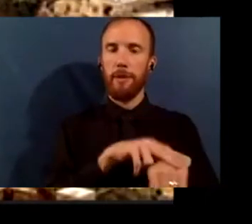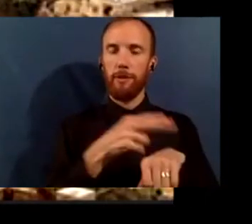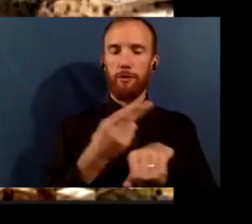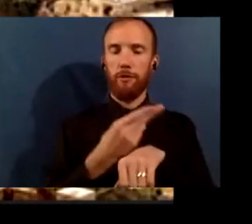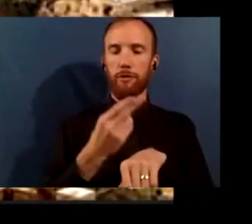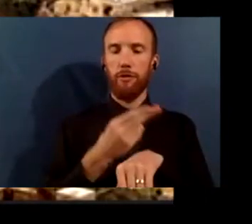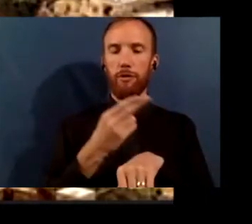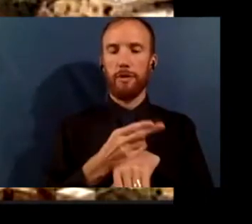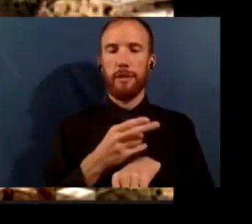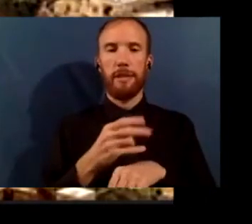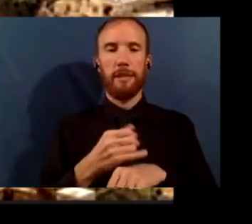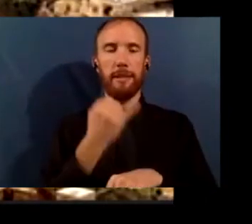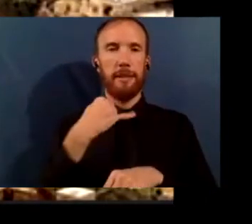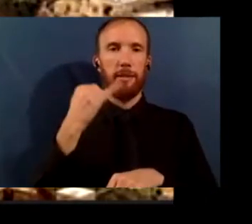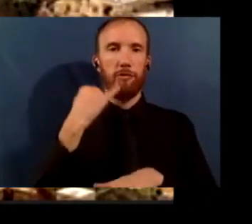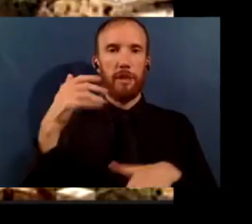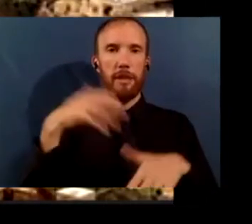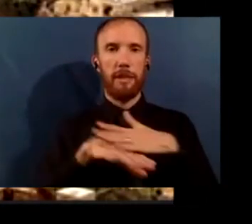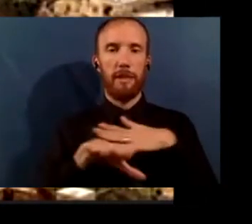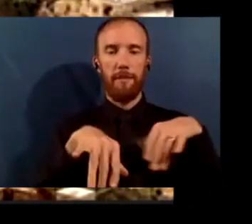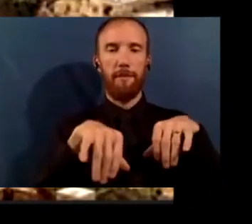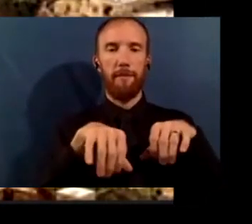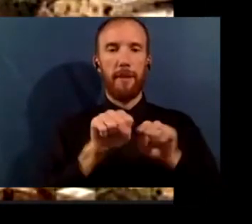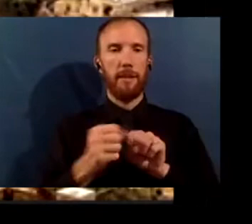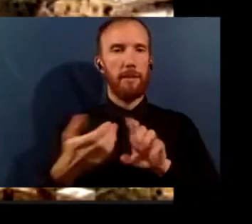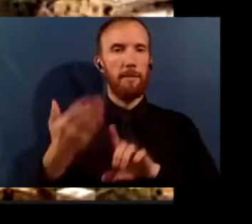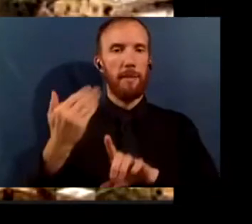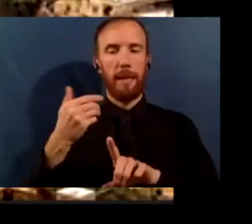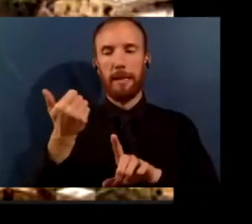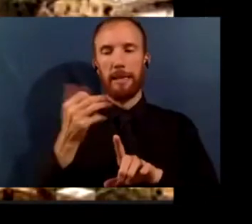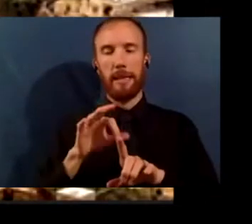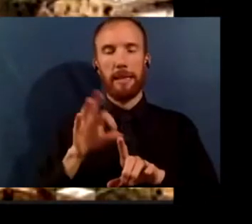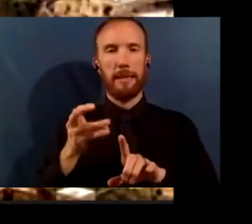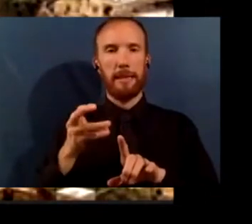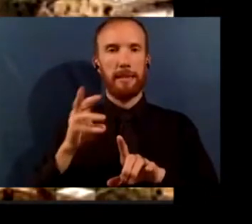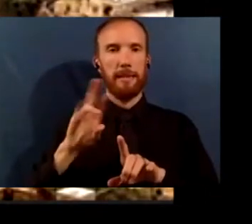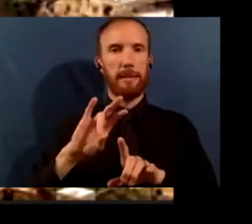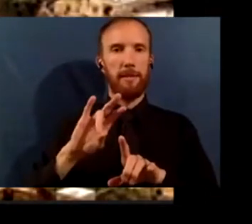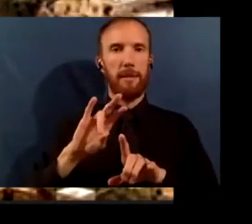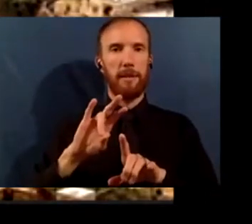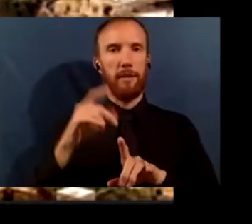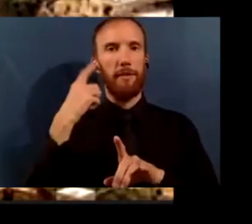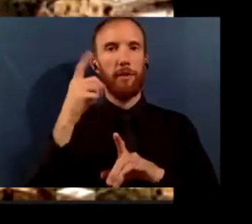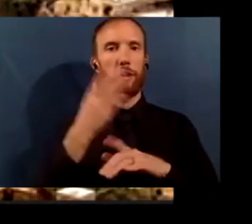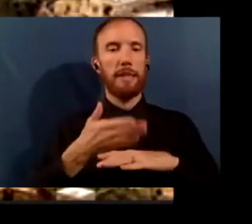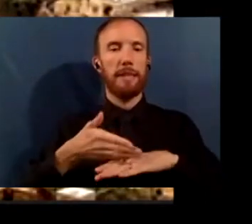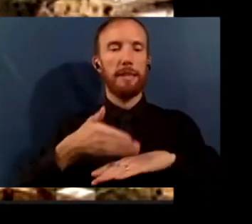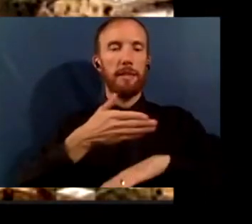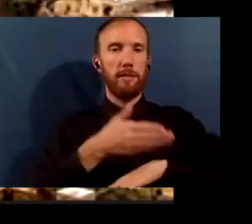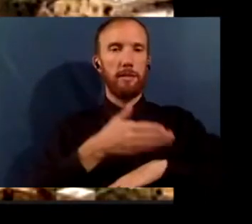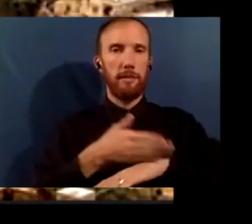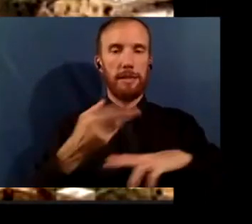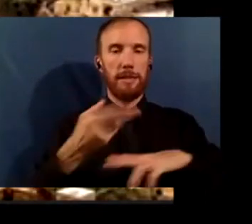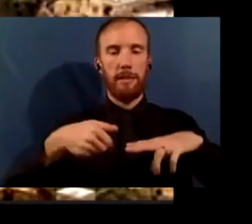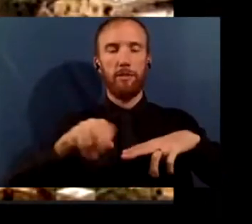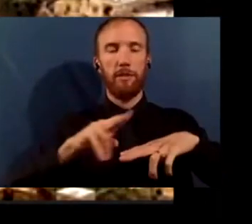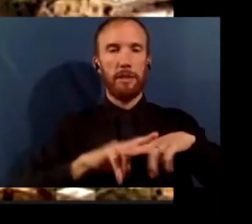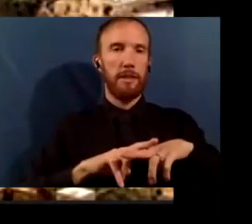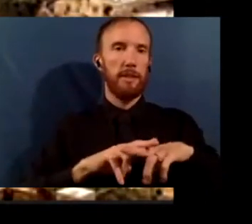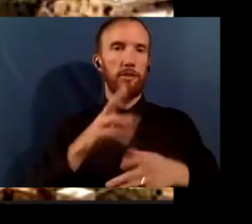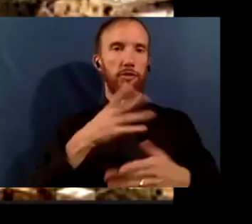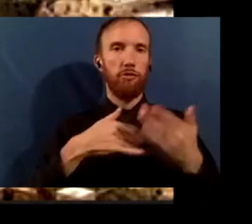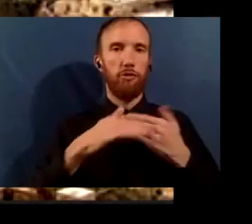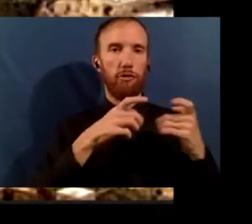of 1967 as a way to increase social regulations and diminish civil liberties in their own